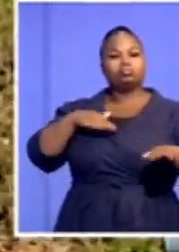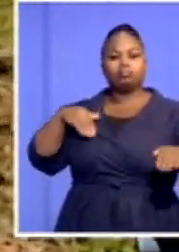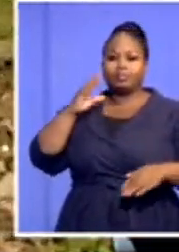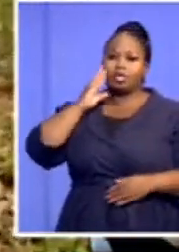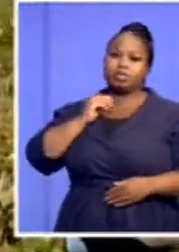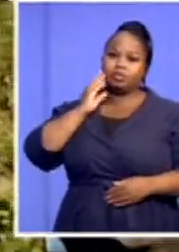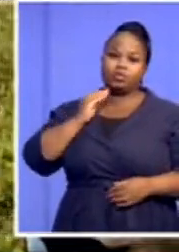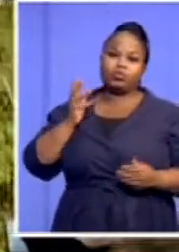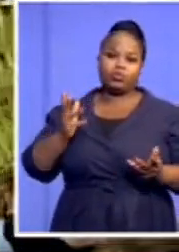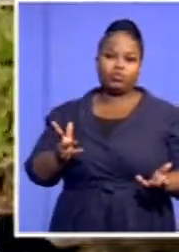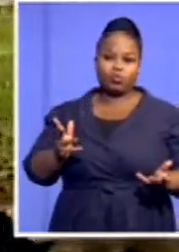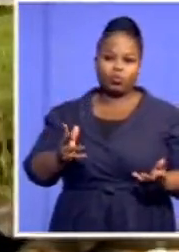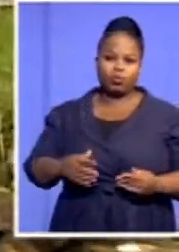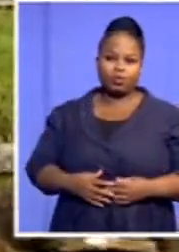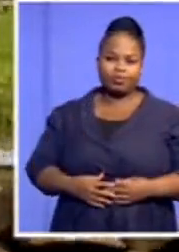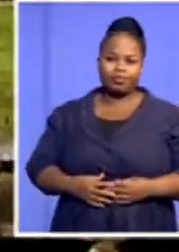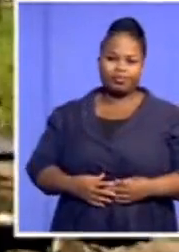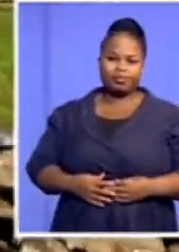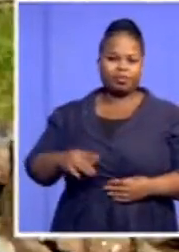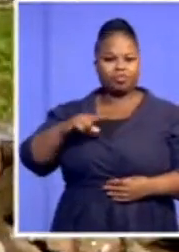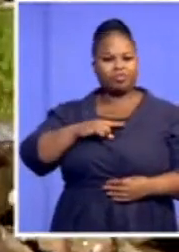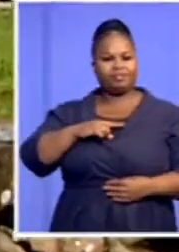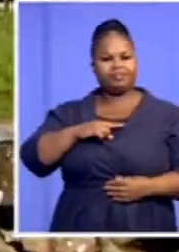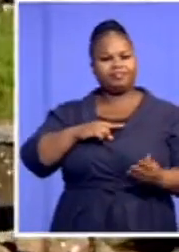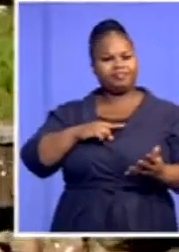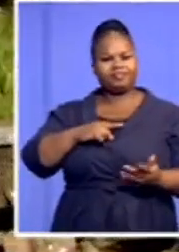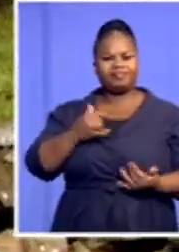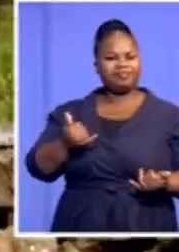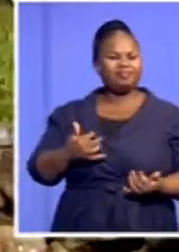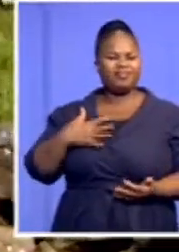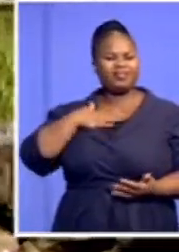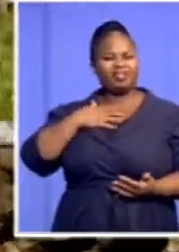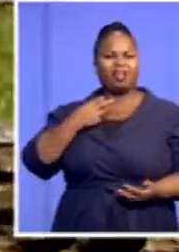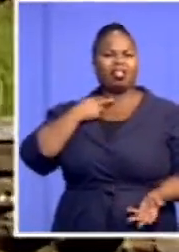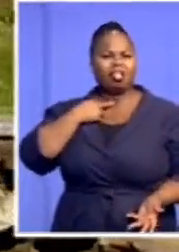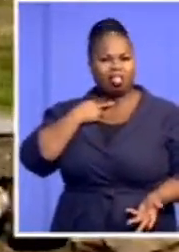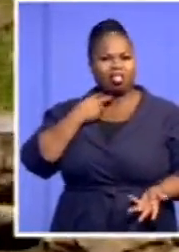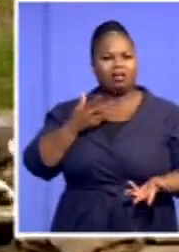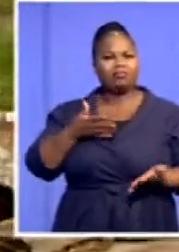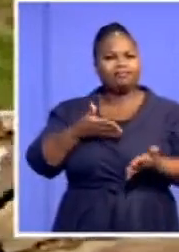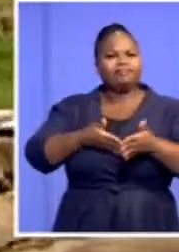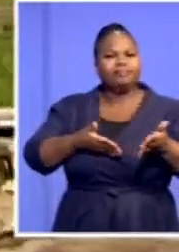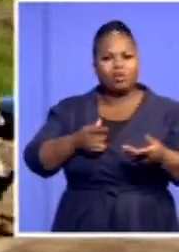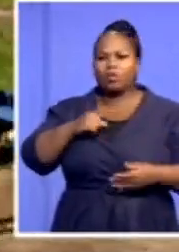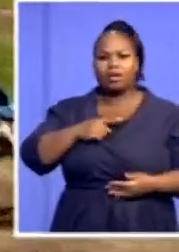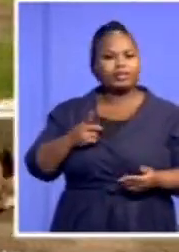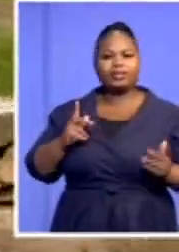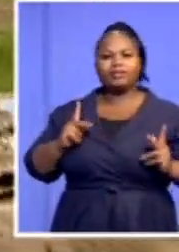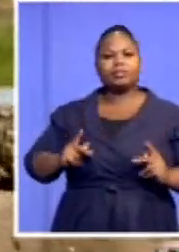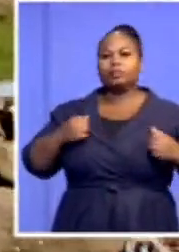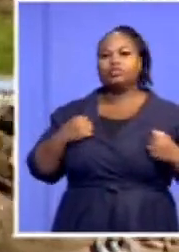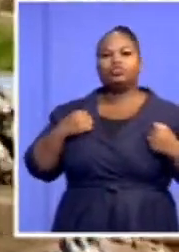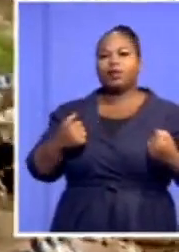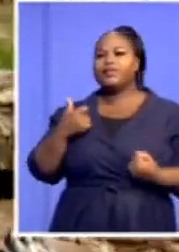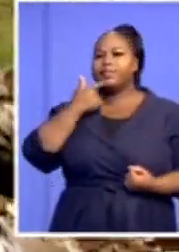this sheer inconvenience of firstly not being able to physically drive to a nearby place to access